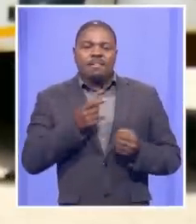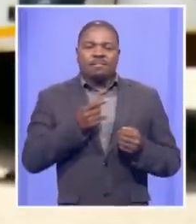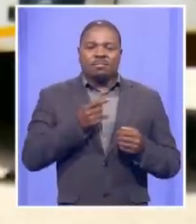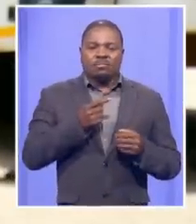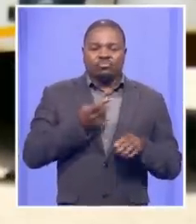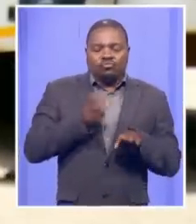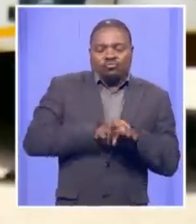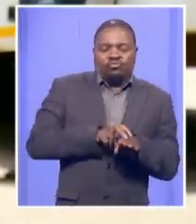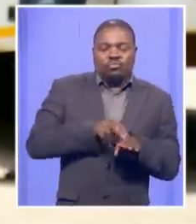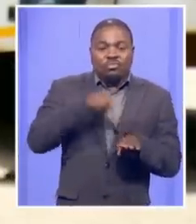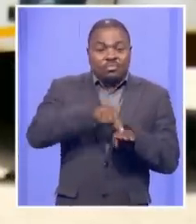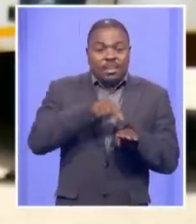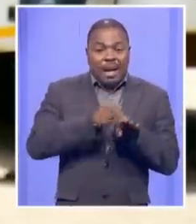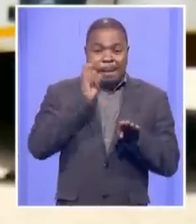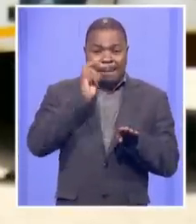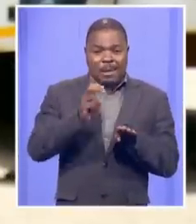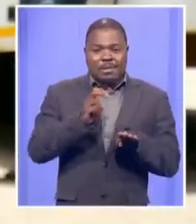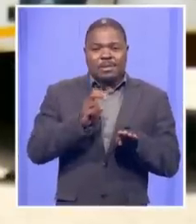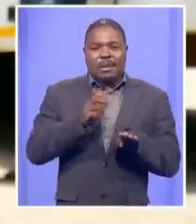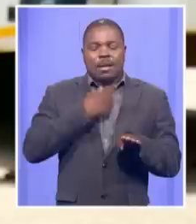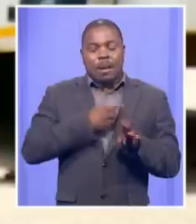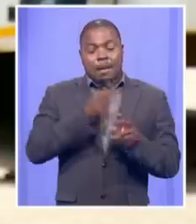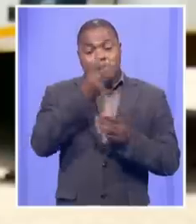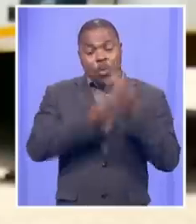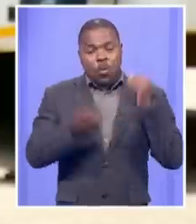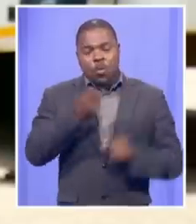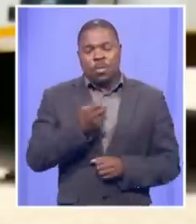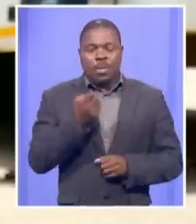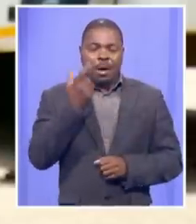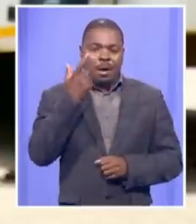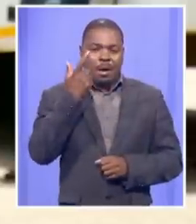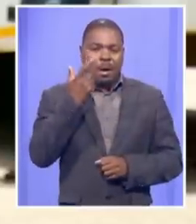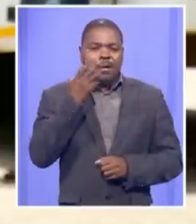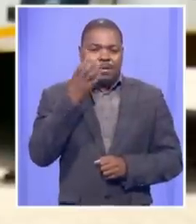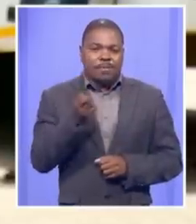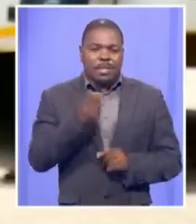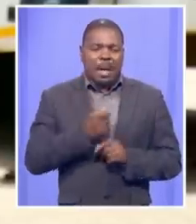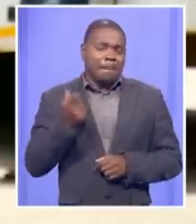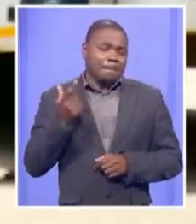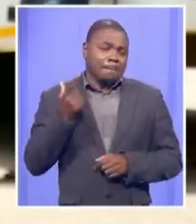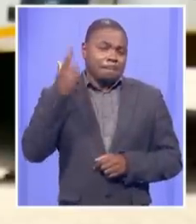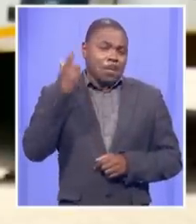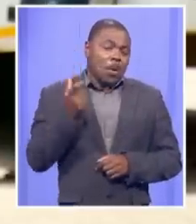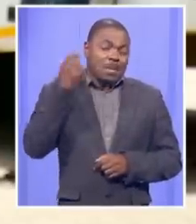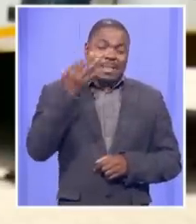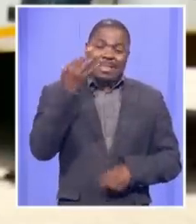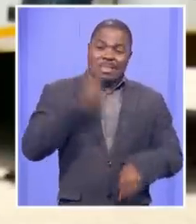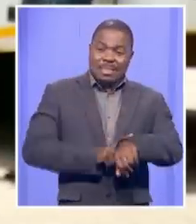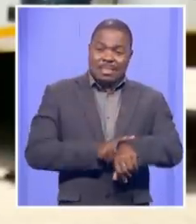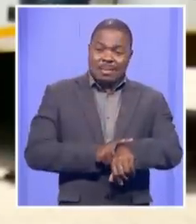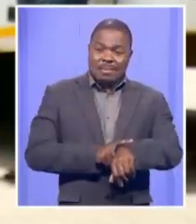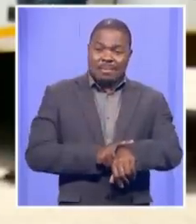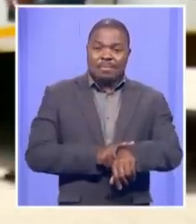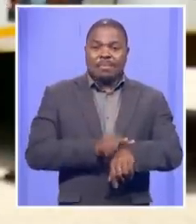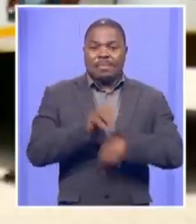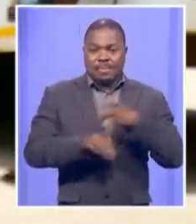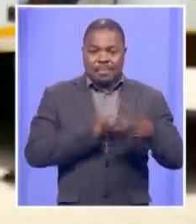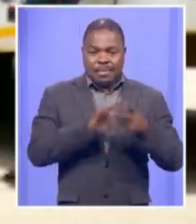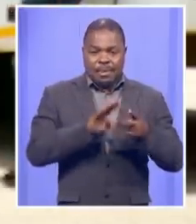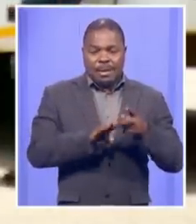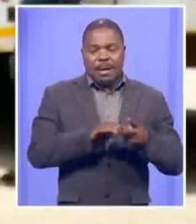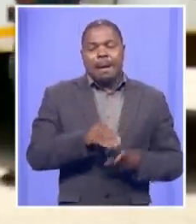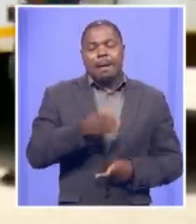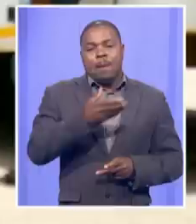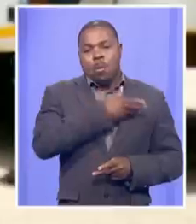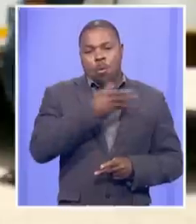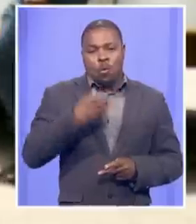are suspects, that they both had guns, that 3 gunshots went off, and as part of that, 2 women were killed,